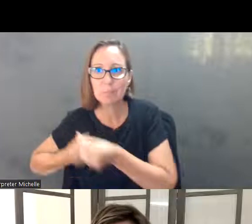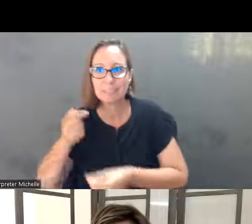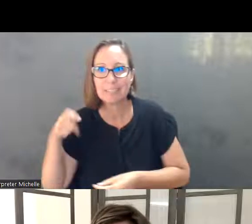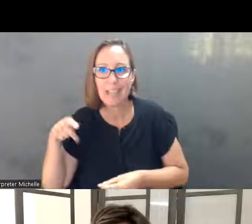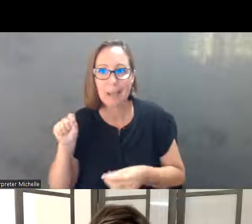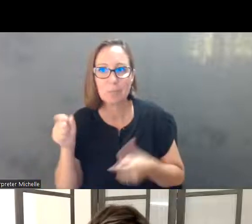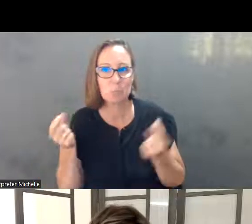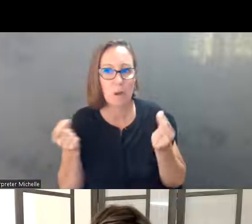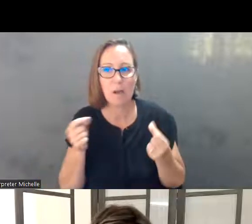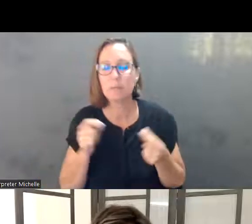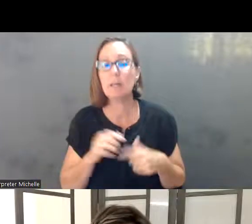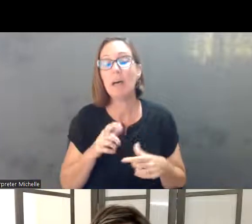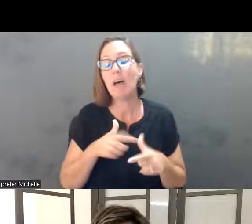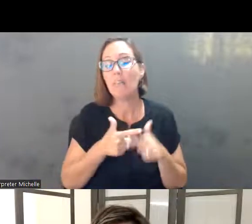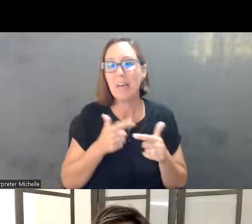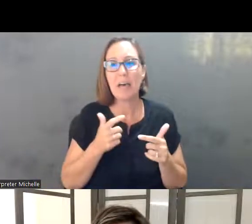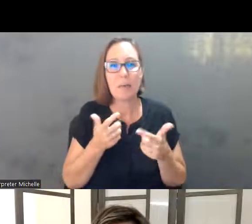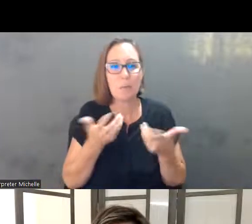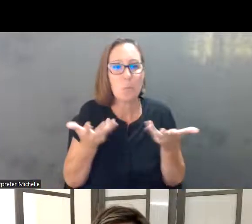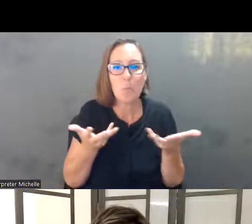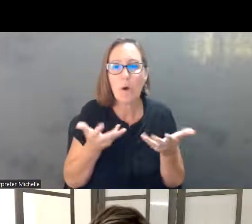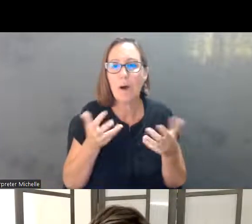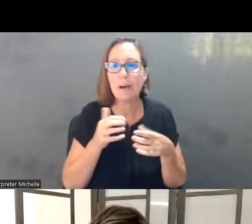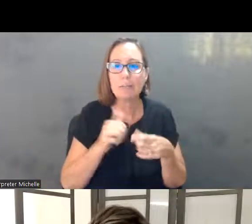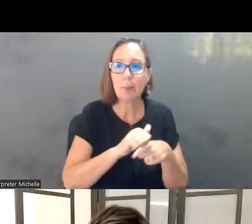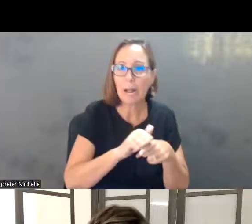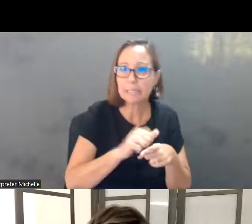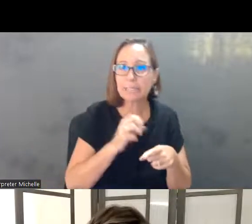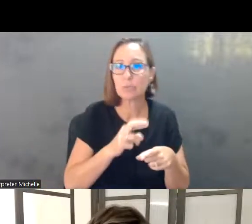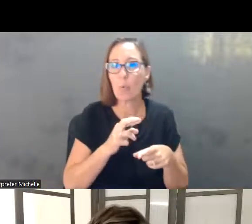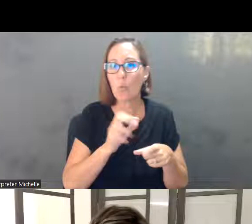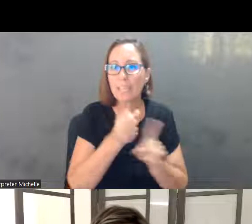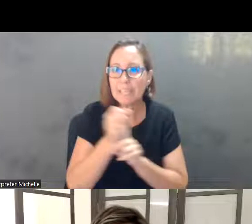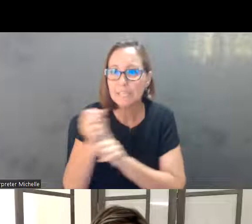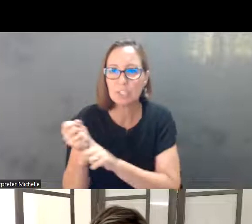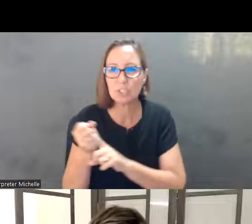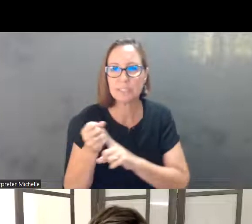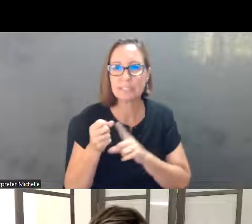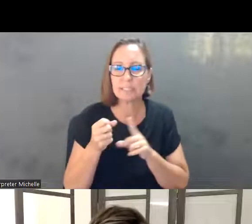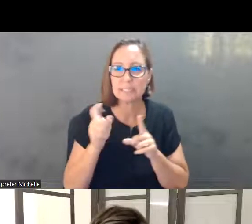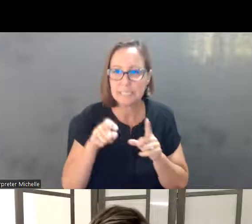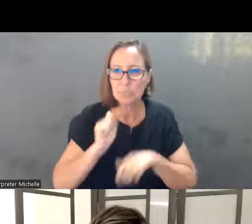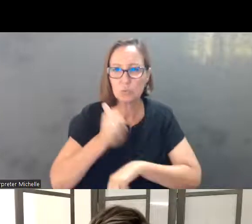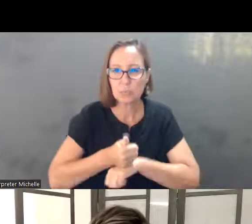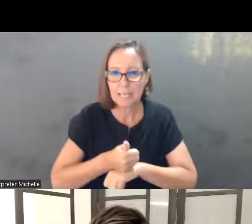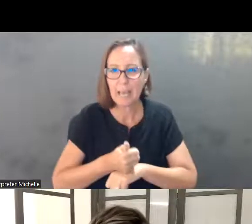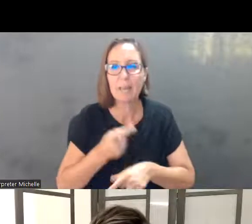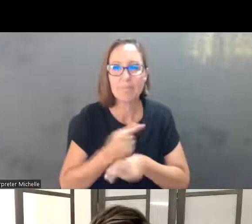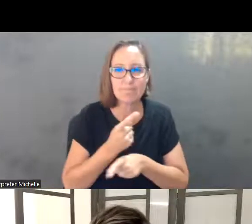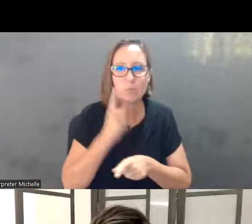the practices or conditions that need to be put in place for a training and